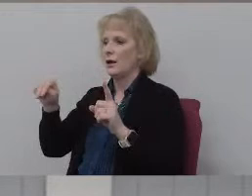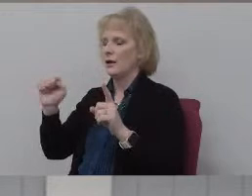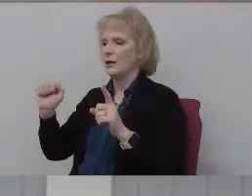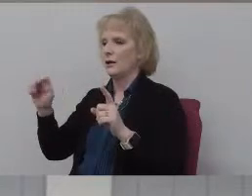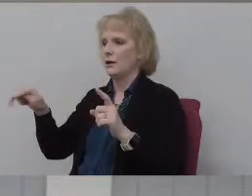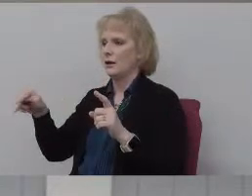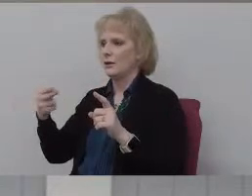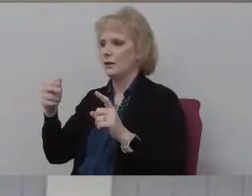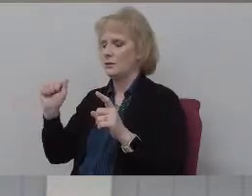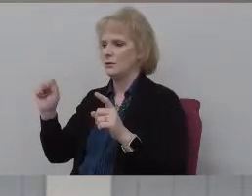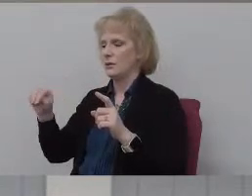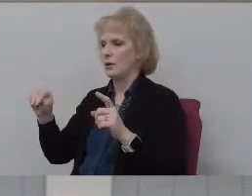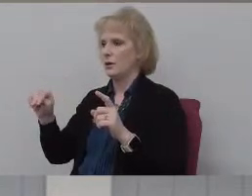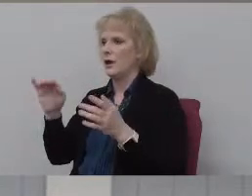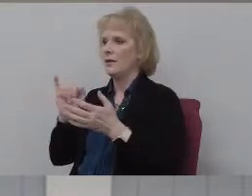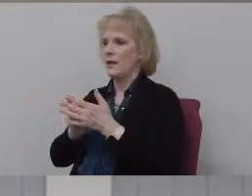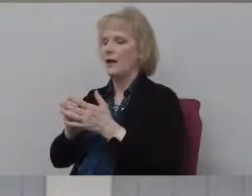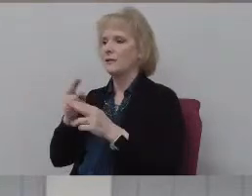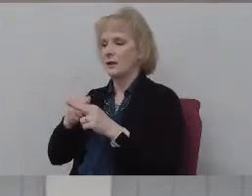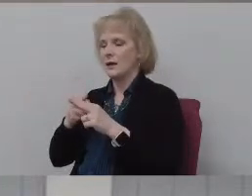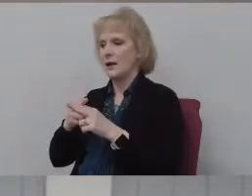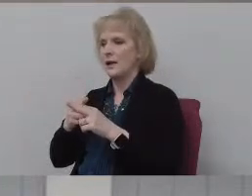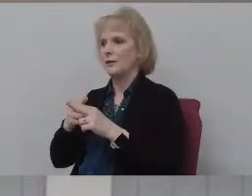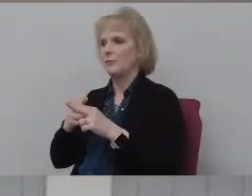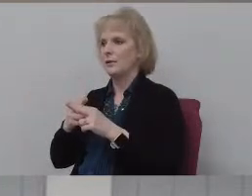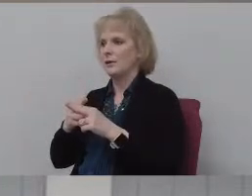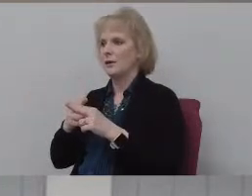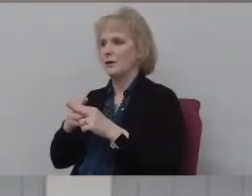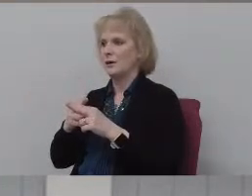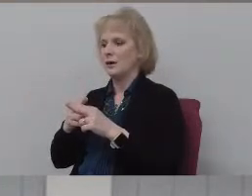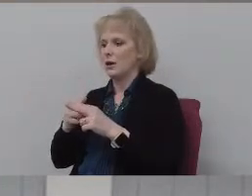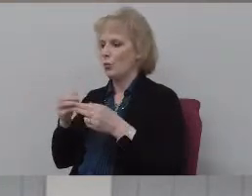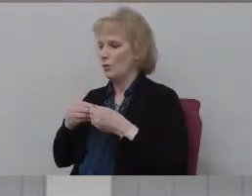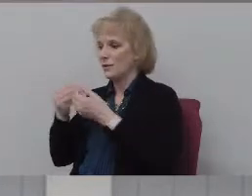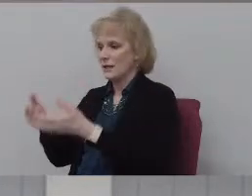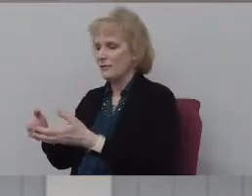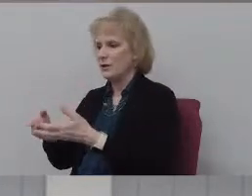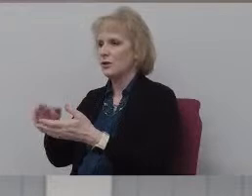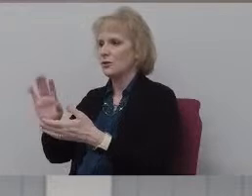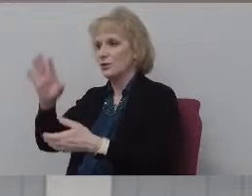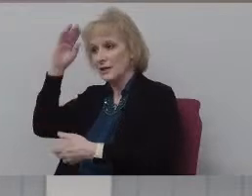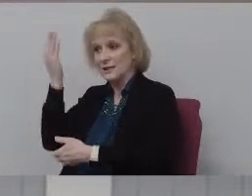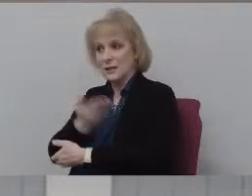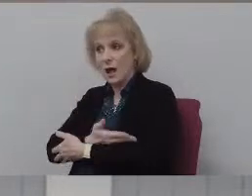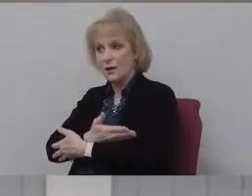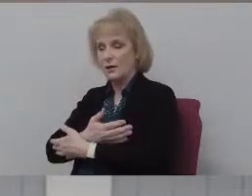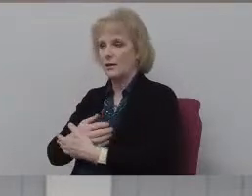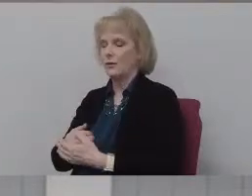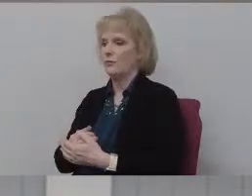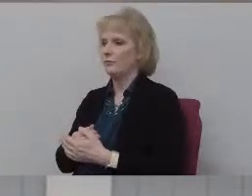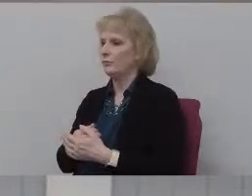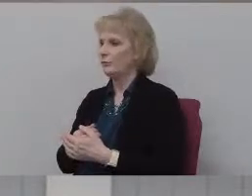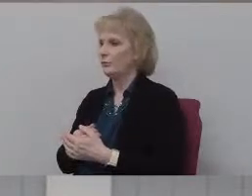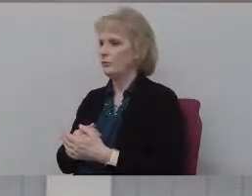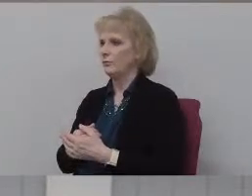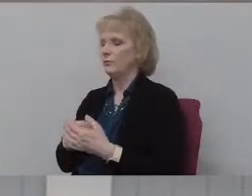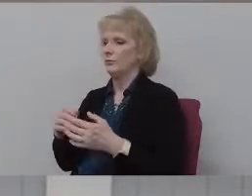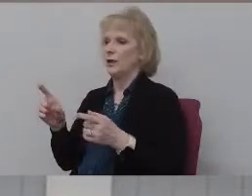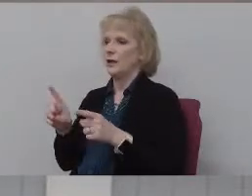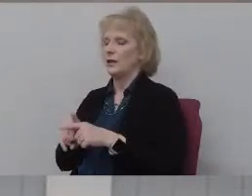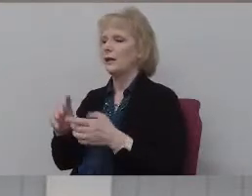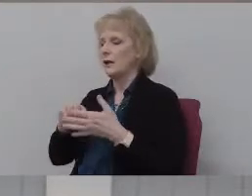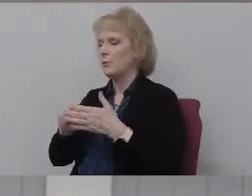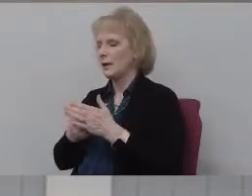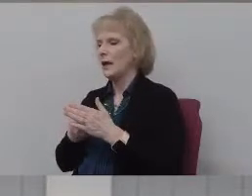Nathan passed down after that in the family of Judah, the tribe of Judah. It's like they began to use that